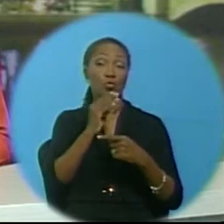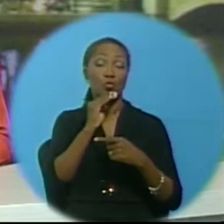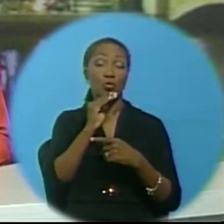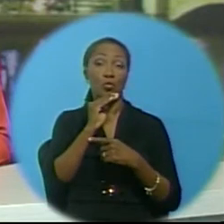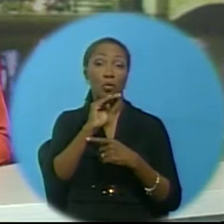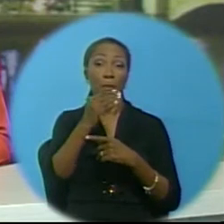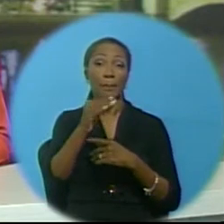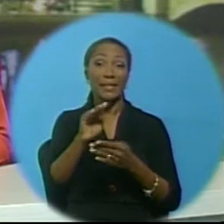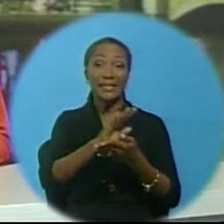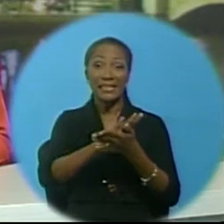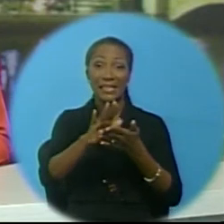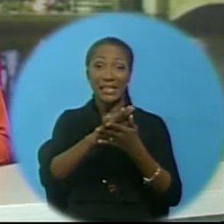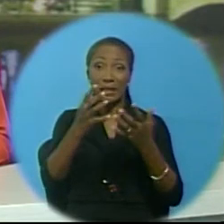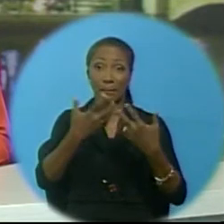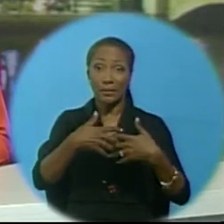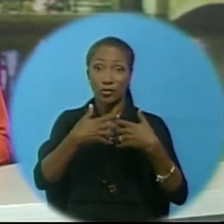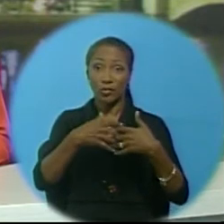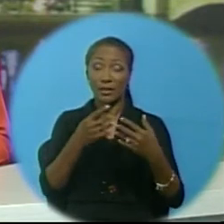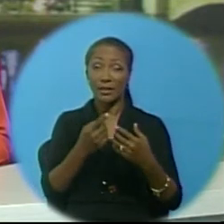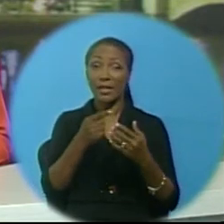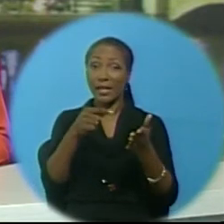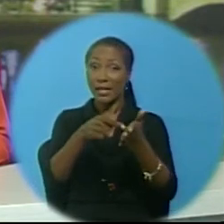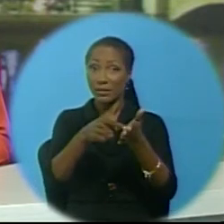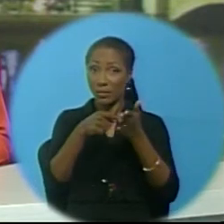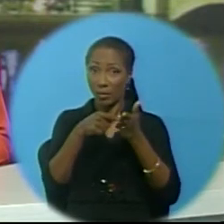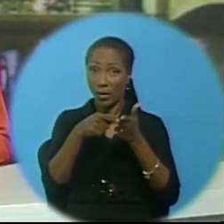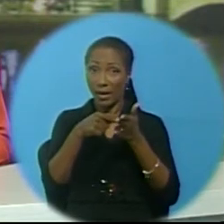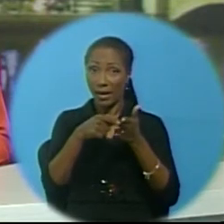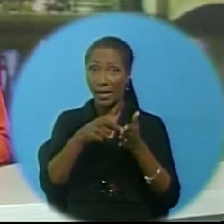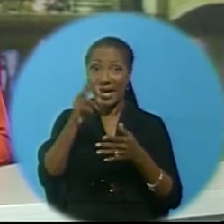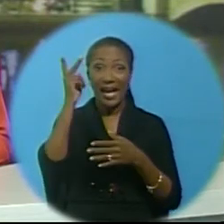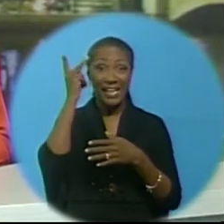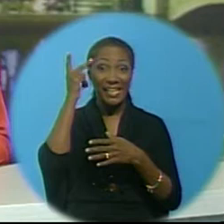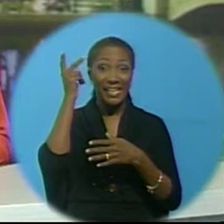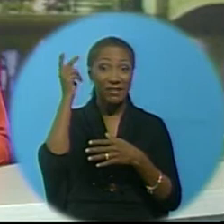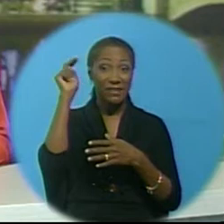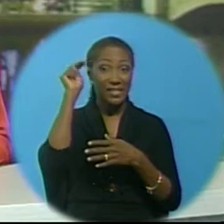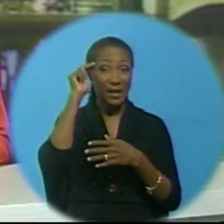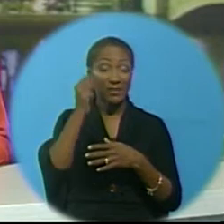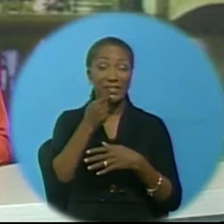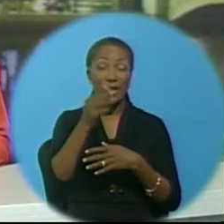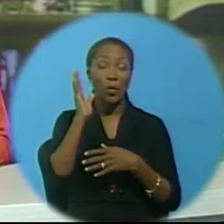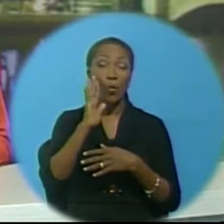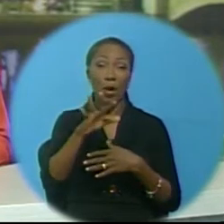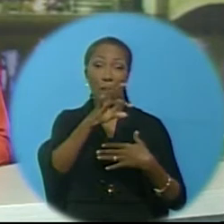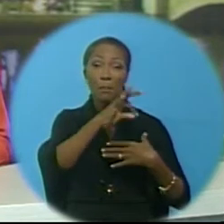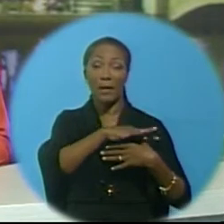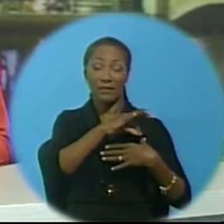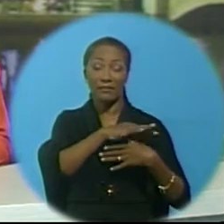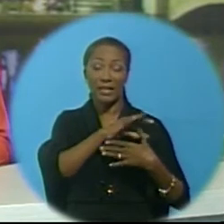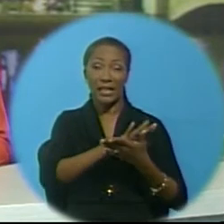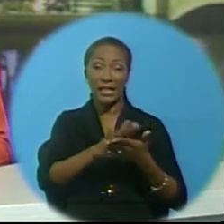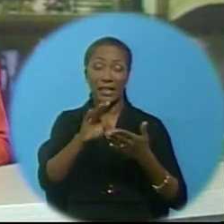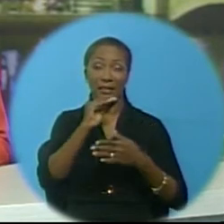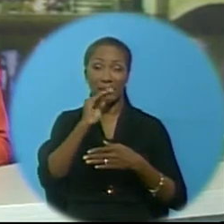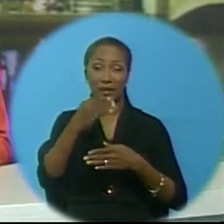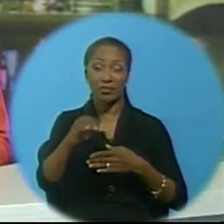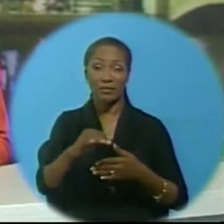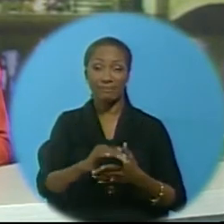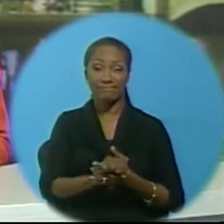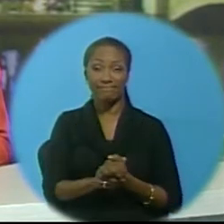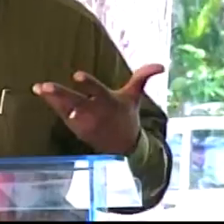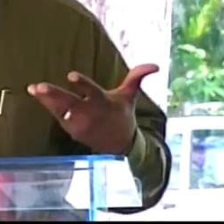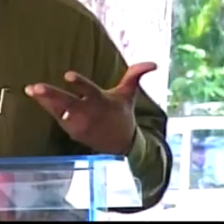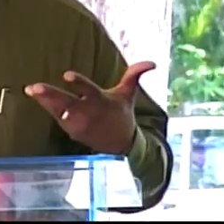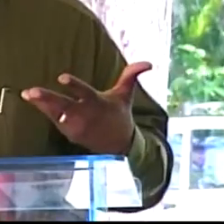machines have been ordered, which General Manager Keith Neblett says will be of great benefit in maintaining the beaches. When you see the beaches